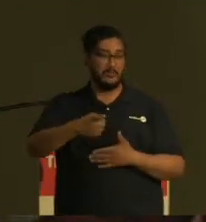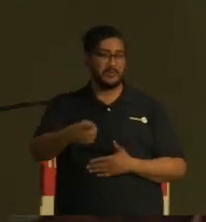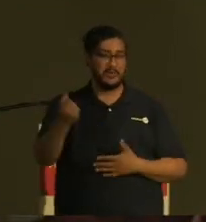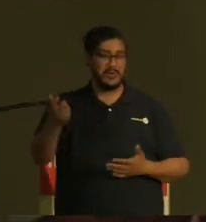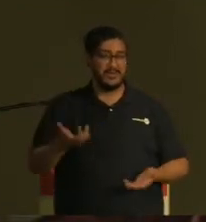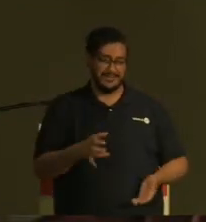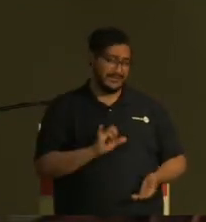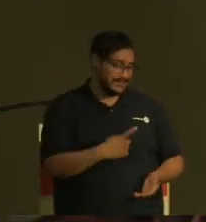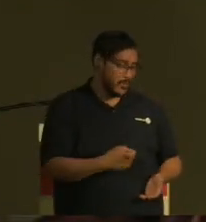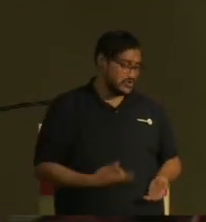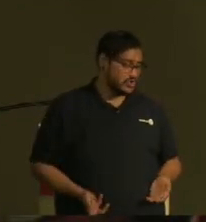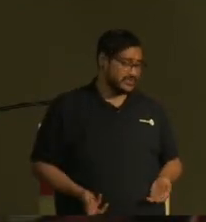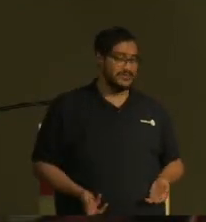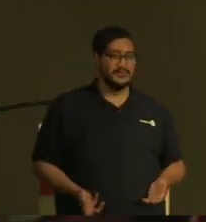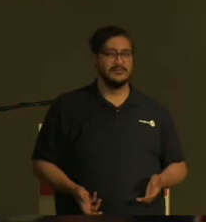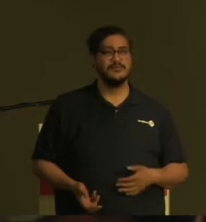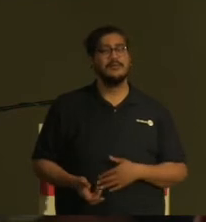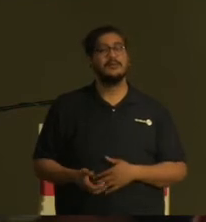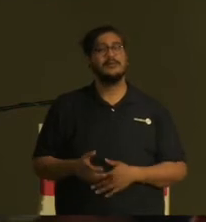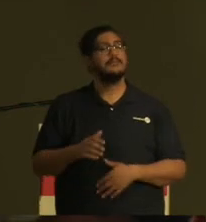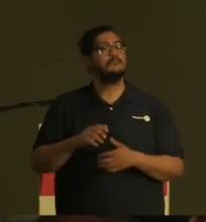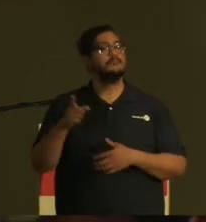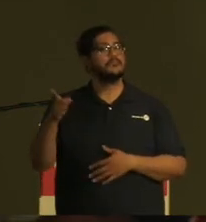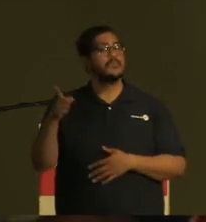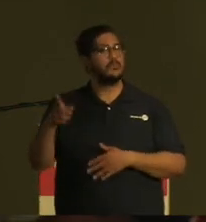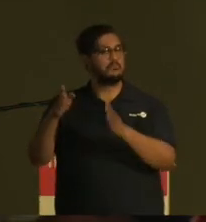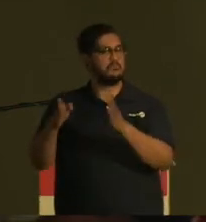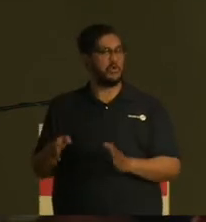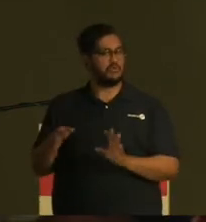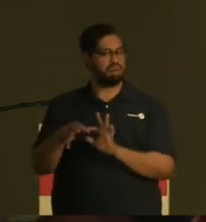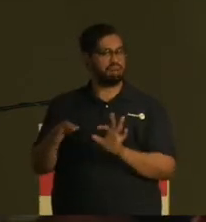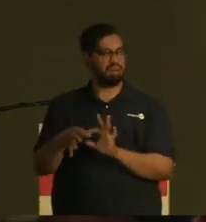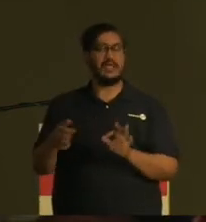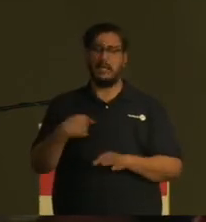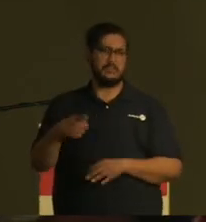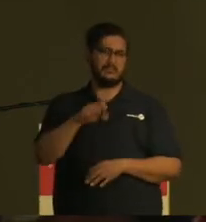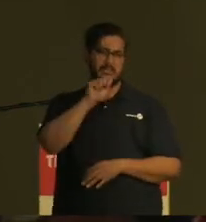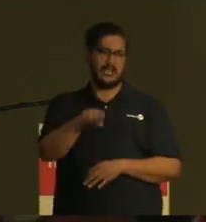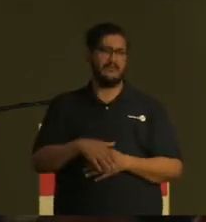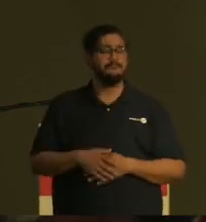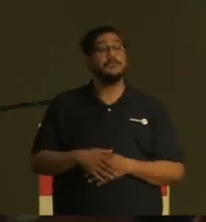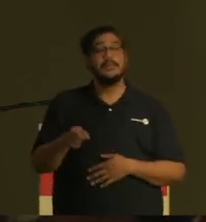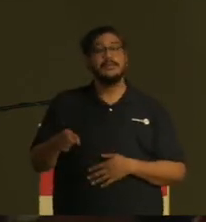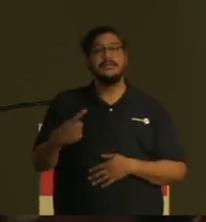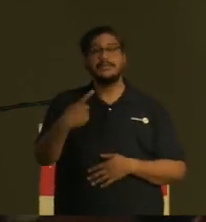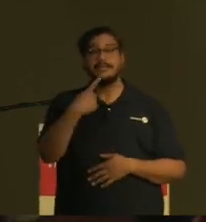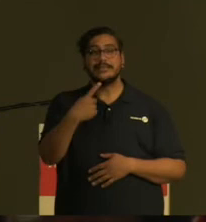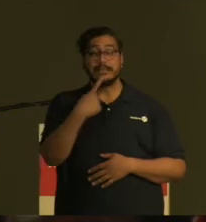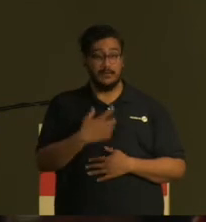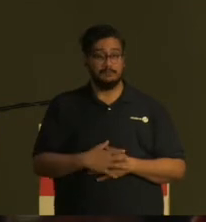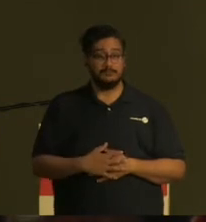pregunta. Haruki Murakami said the following, which I've always loved very much. He said, it's like Tolstoy